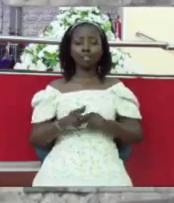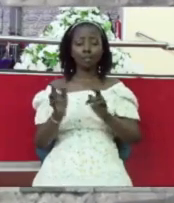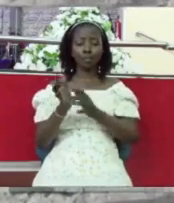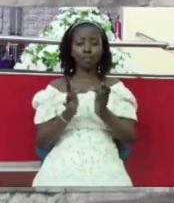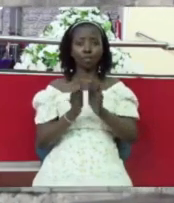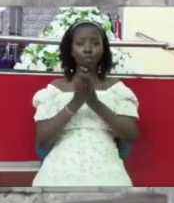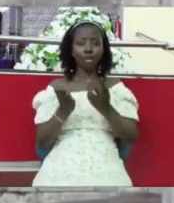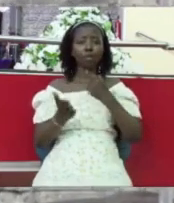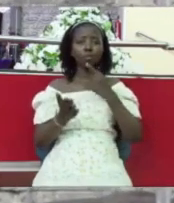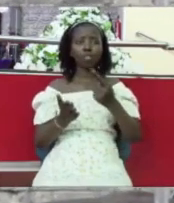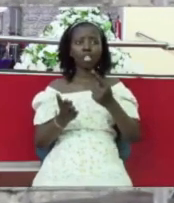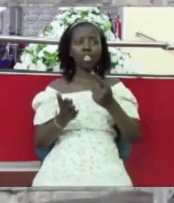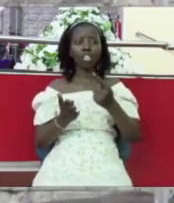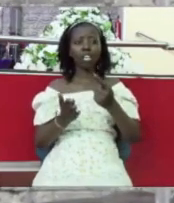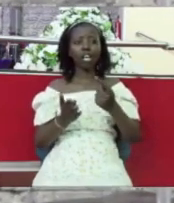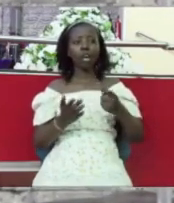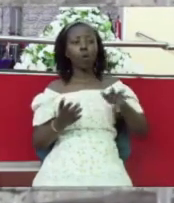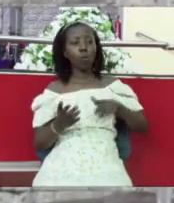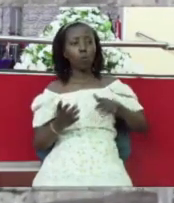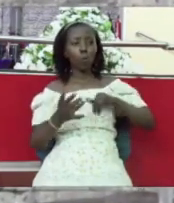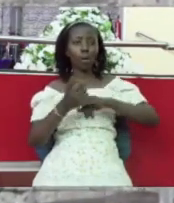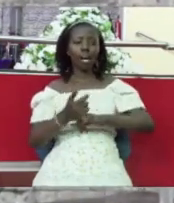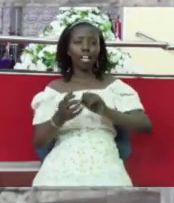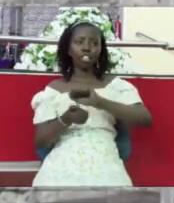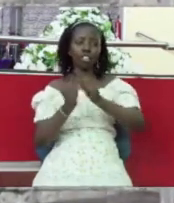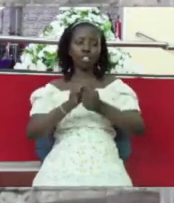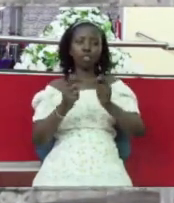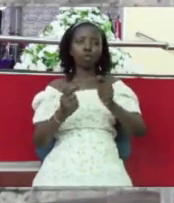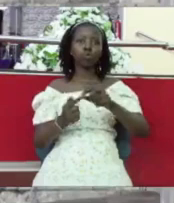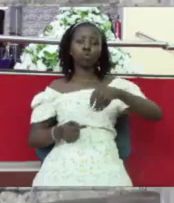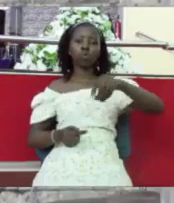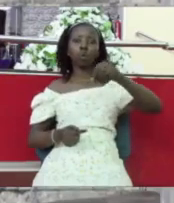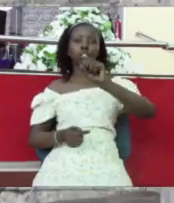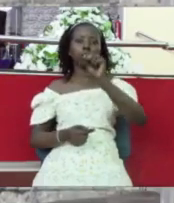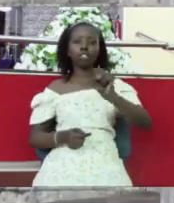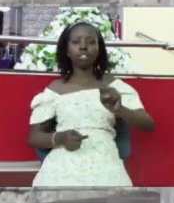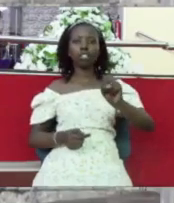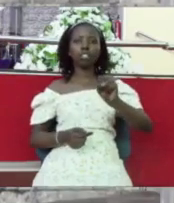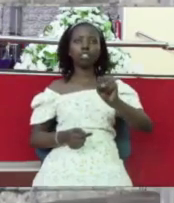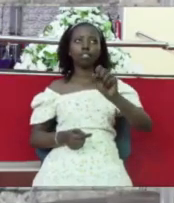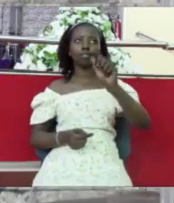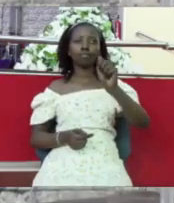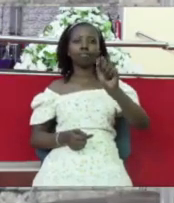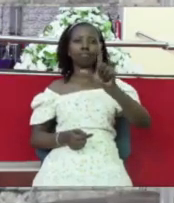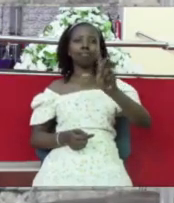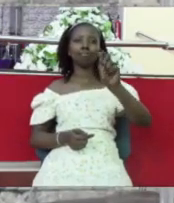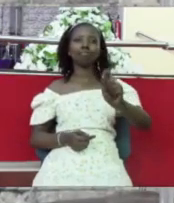that she turned into a salt stone. Na punde tu akaweza kugeuzwa